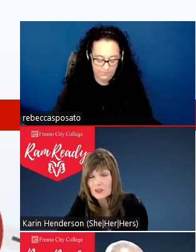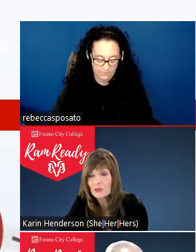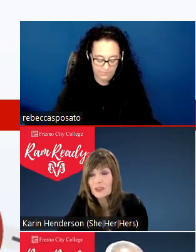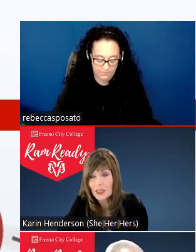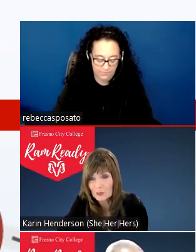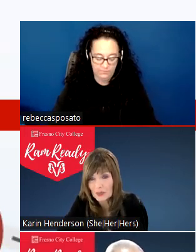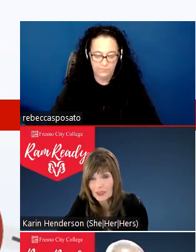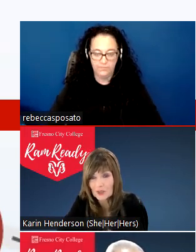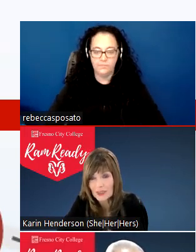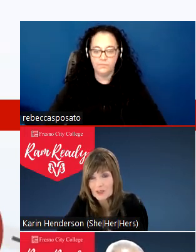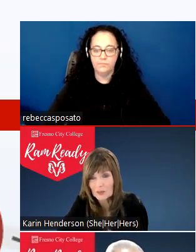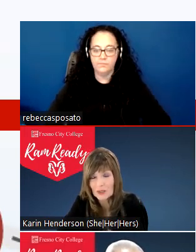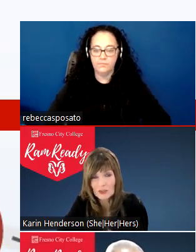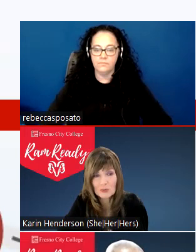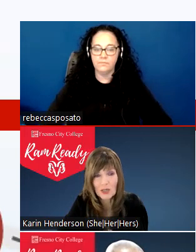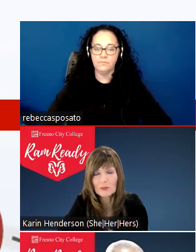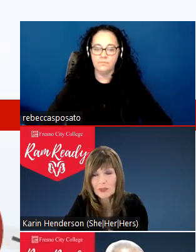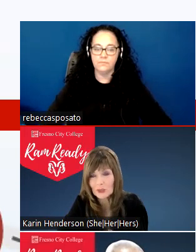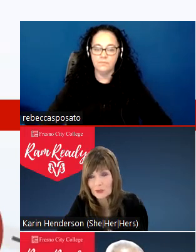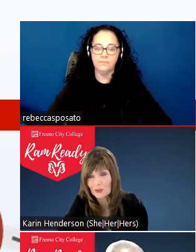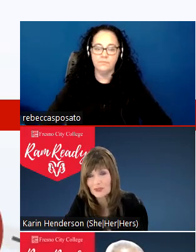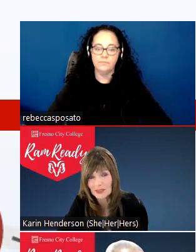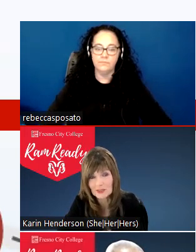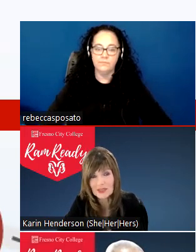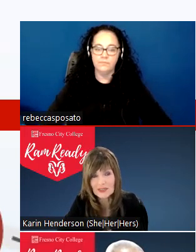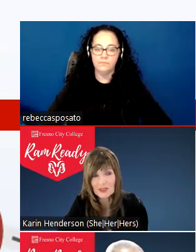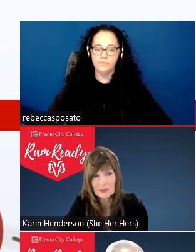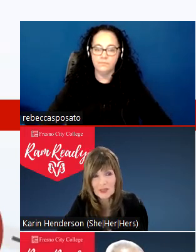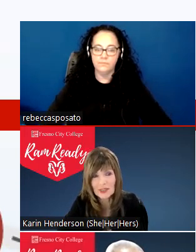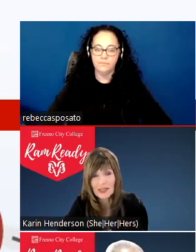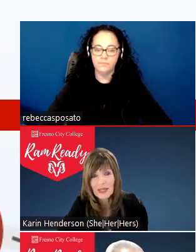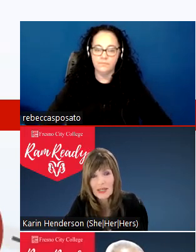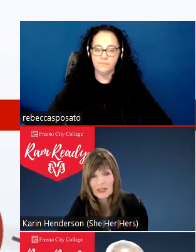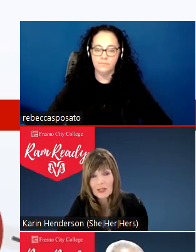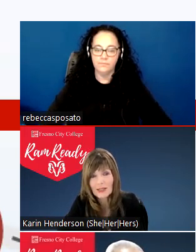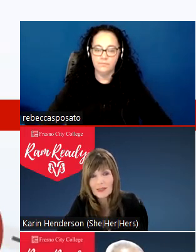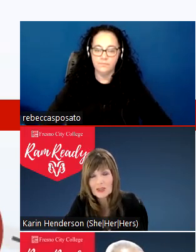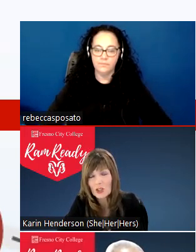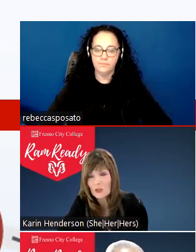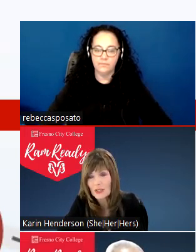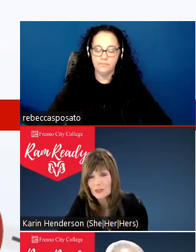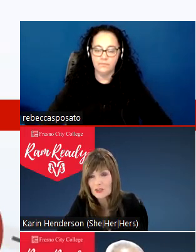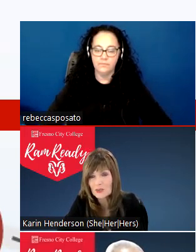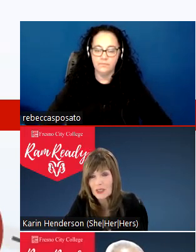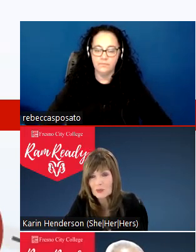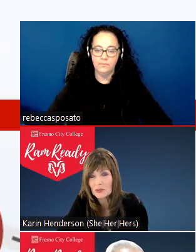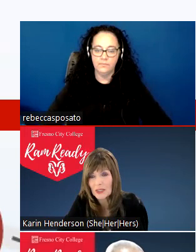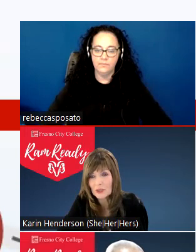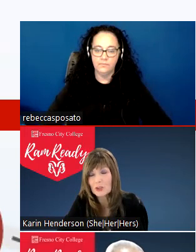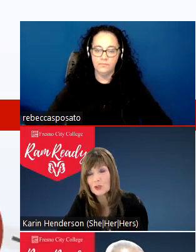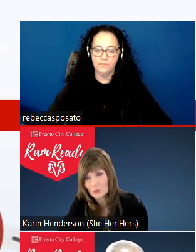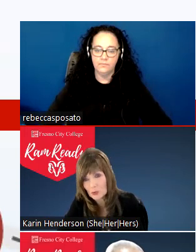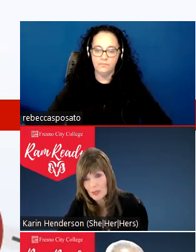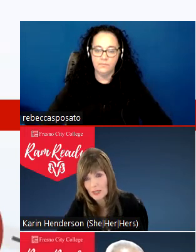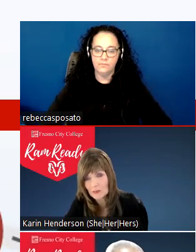a student ed plan, your SEP. You've probably heard those letters, SEP. And I like to call that student ed